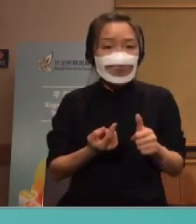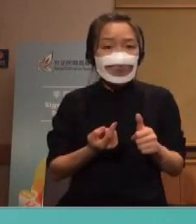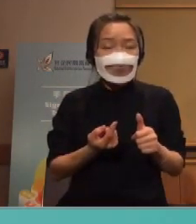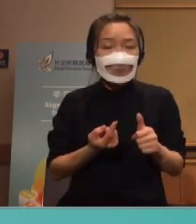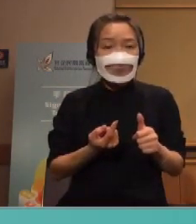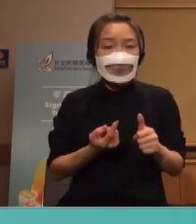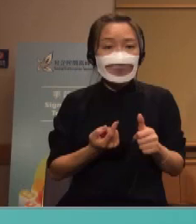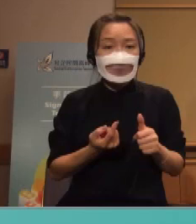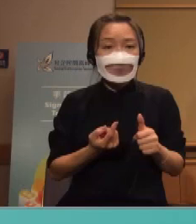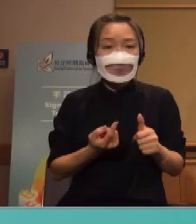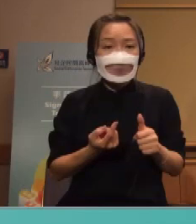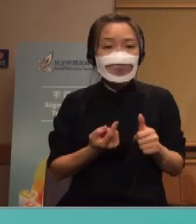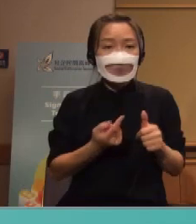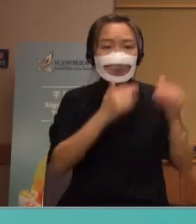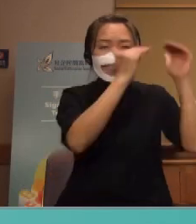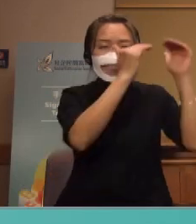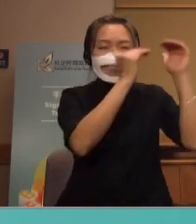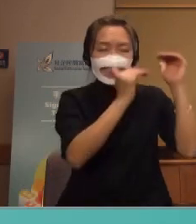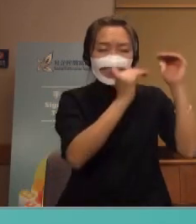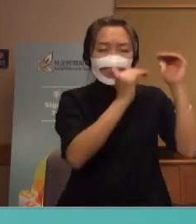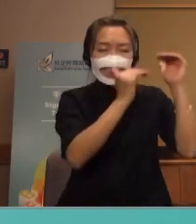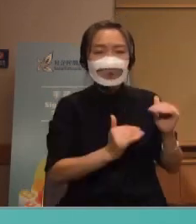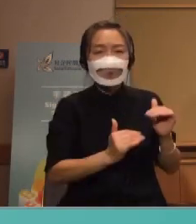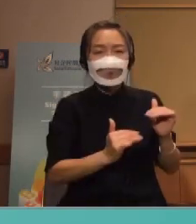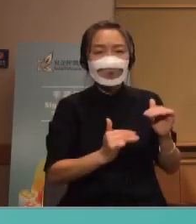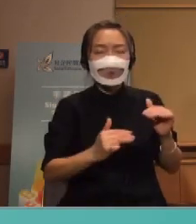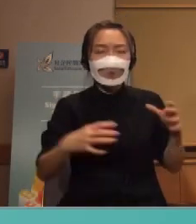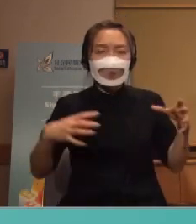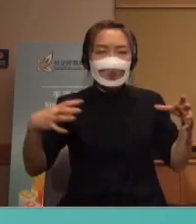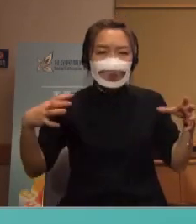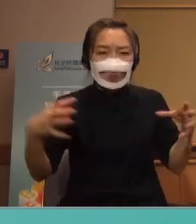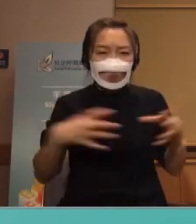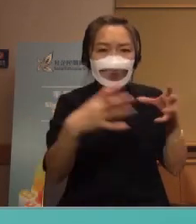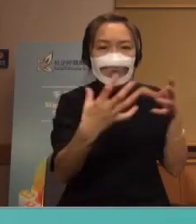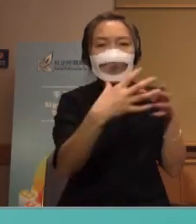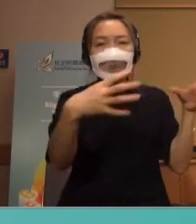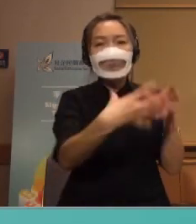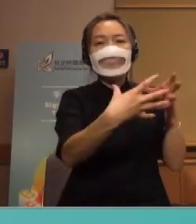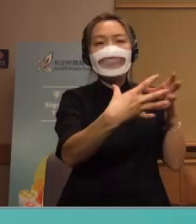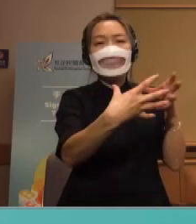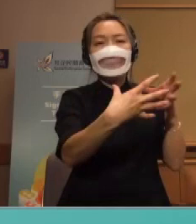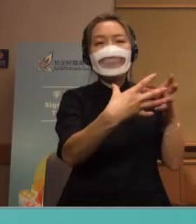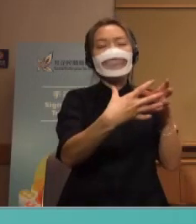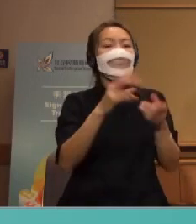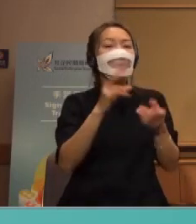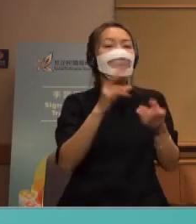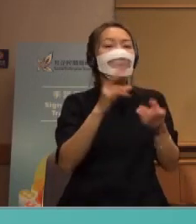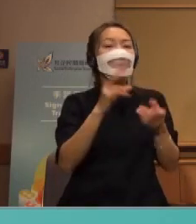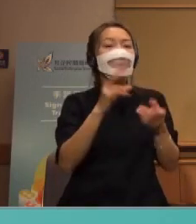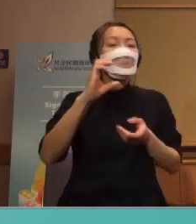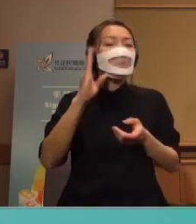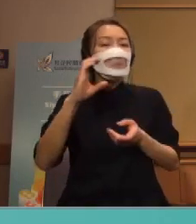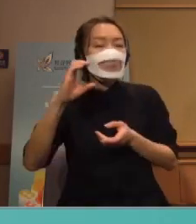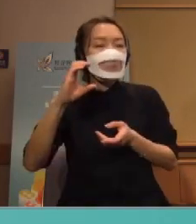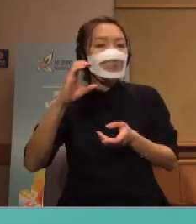of CBDCs, when I was at PwC on the crypto team, I worked on a lot of the very high-profile crypto engagements